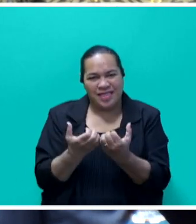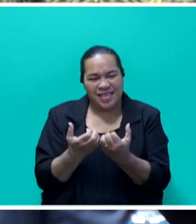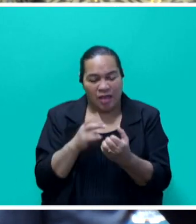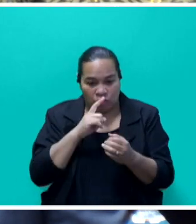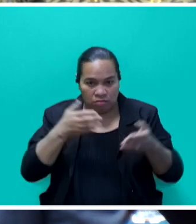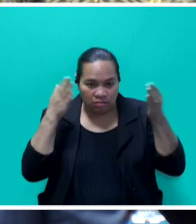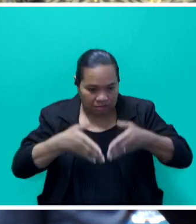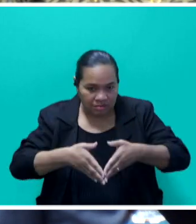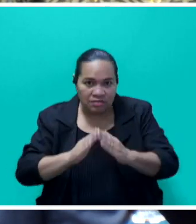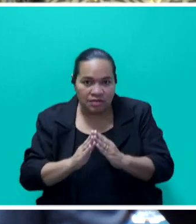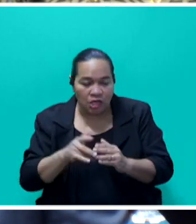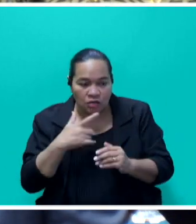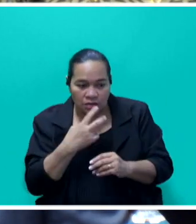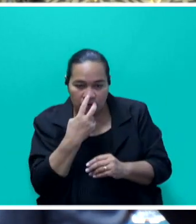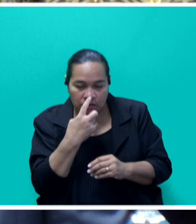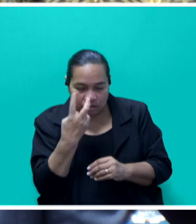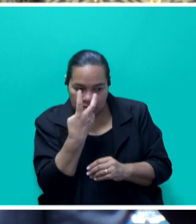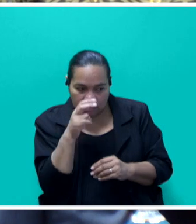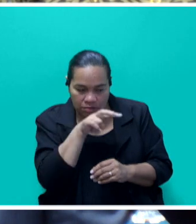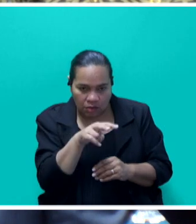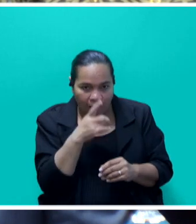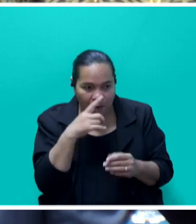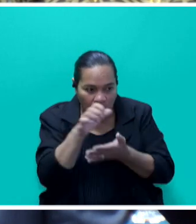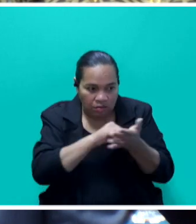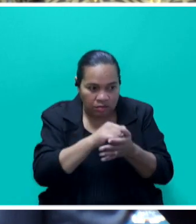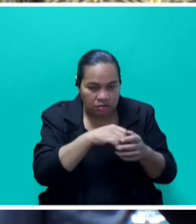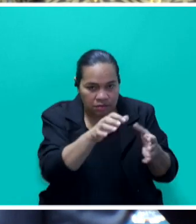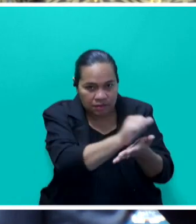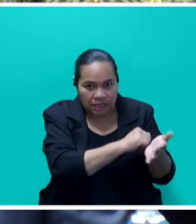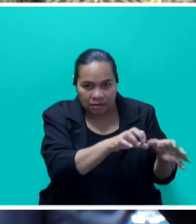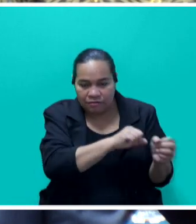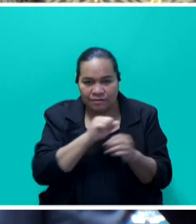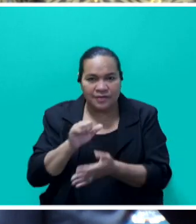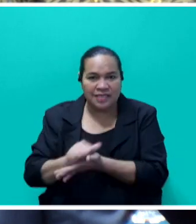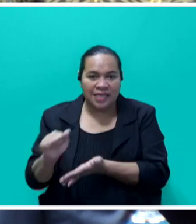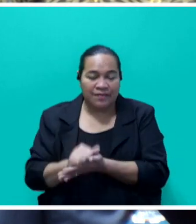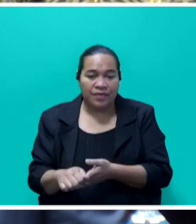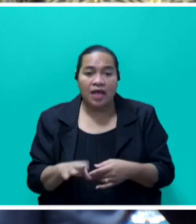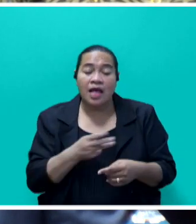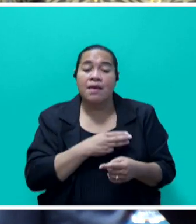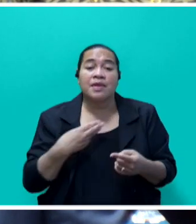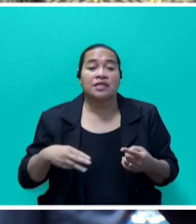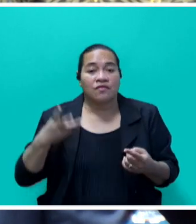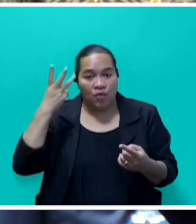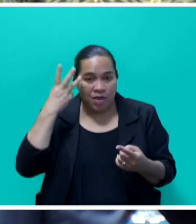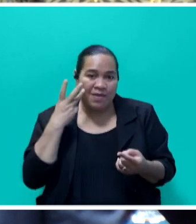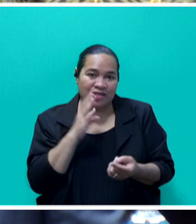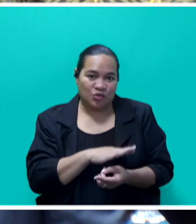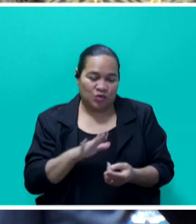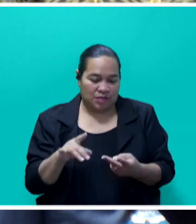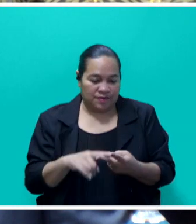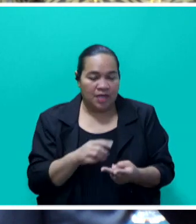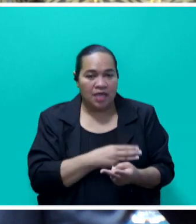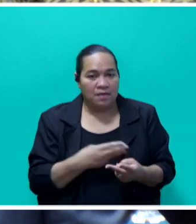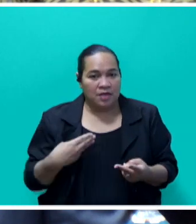formed this committee. If I may just very quickly mention the members of the committee: the Ministry for Women and Children, the Ministry